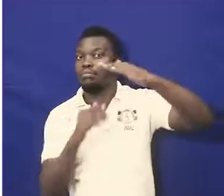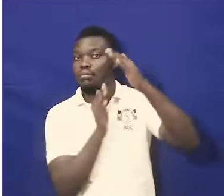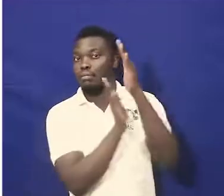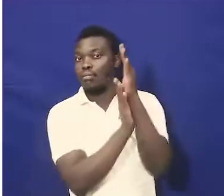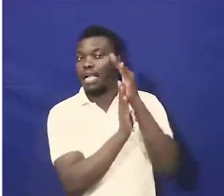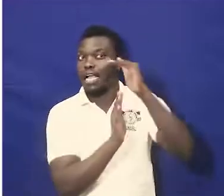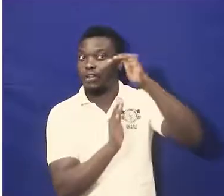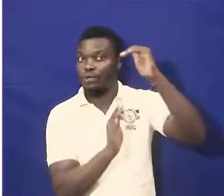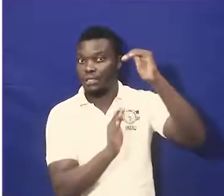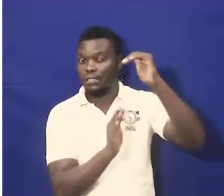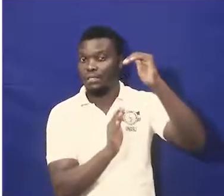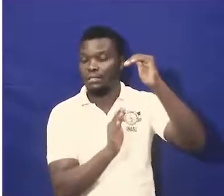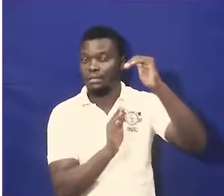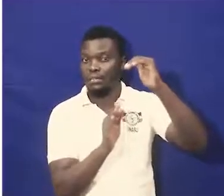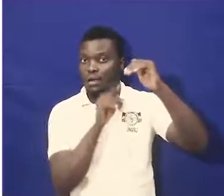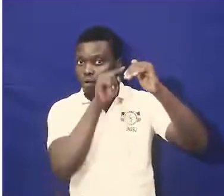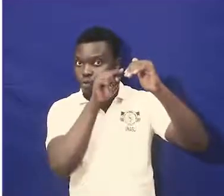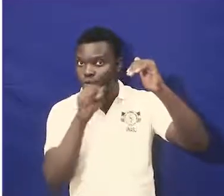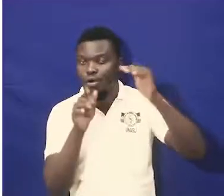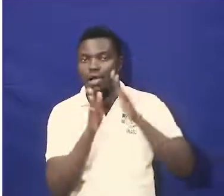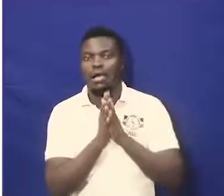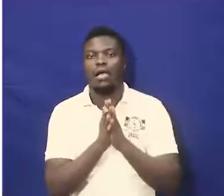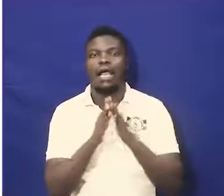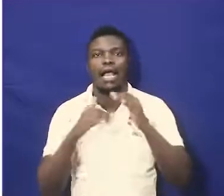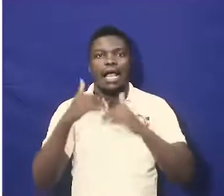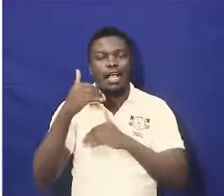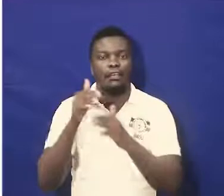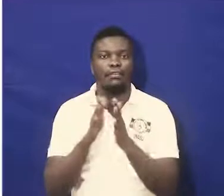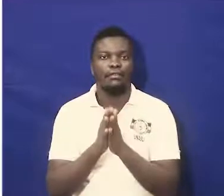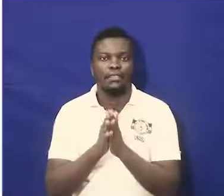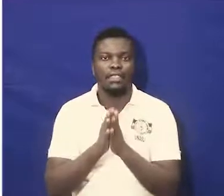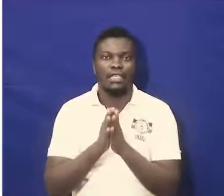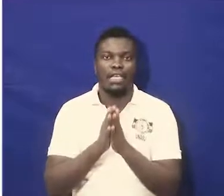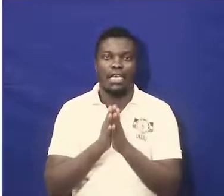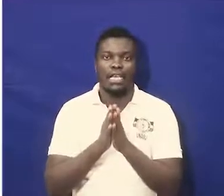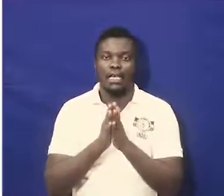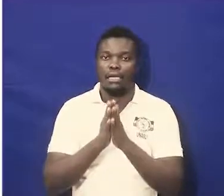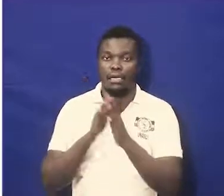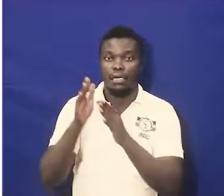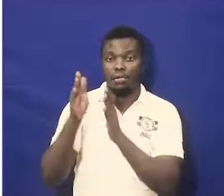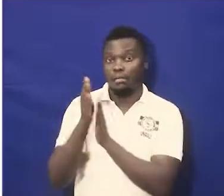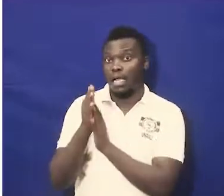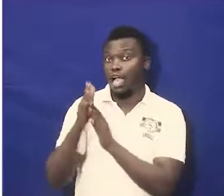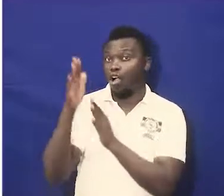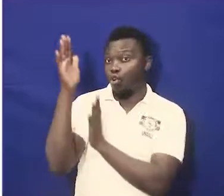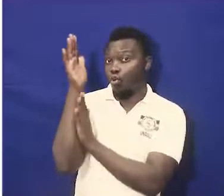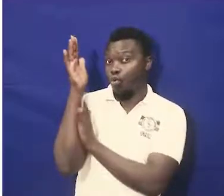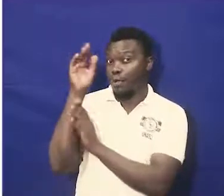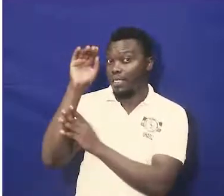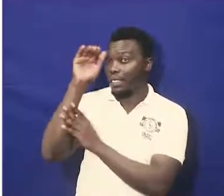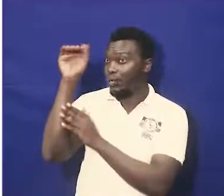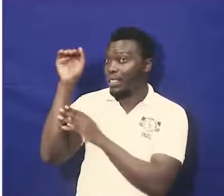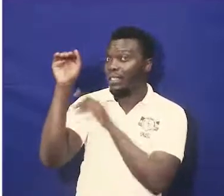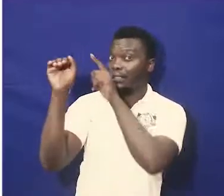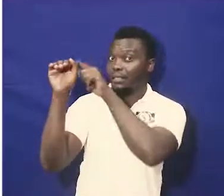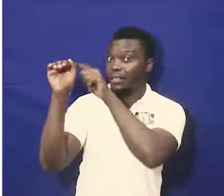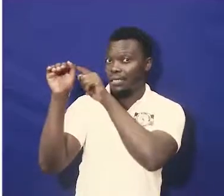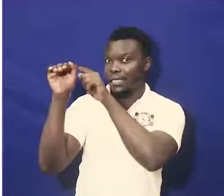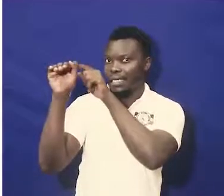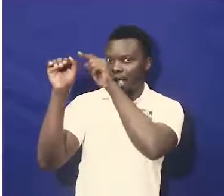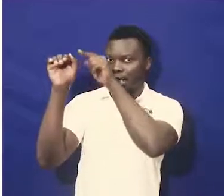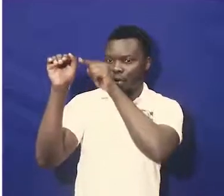left of the equal signs. And then the numerator on the right is going to be multiplied by